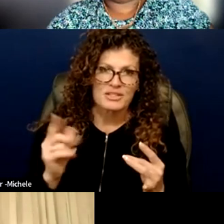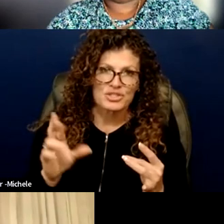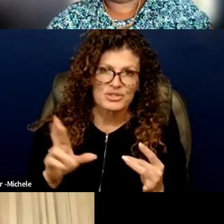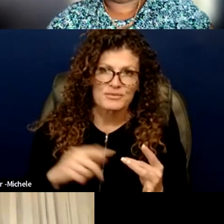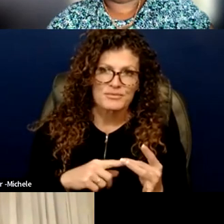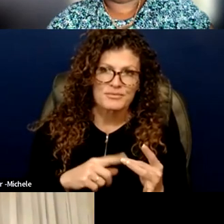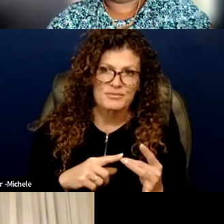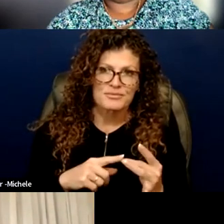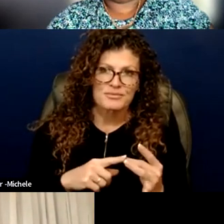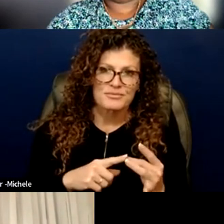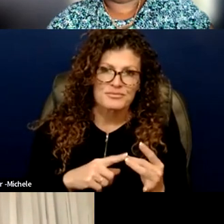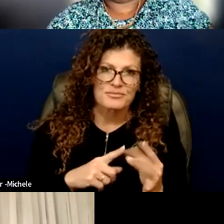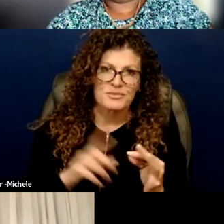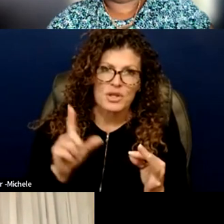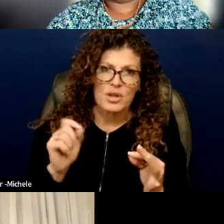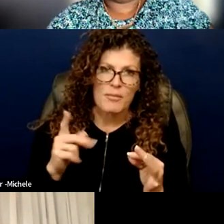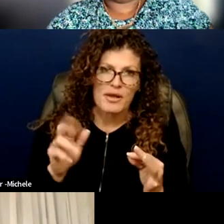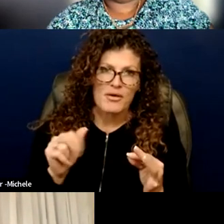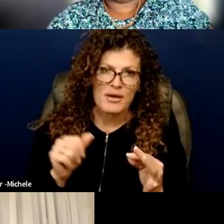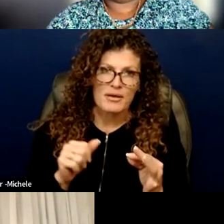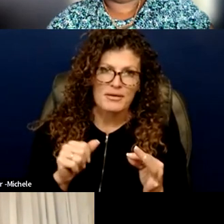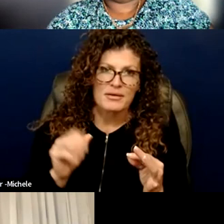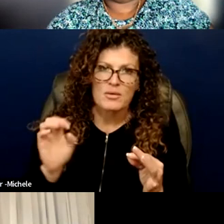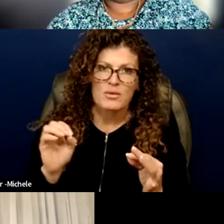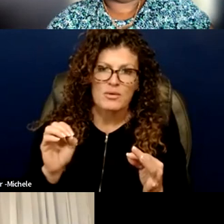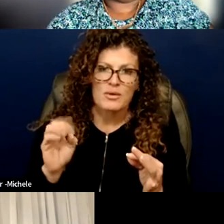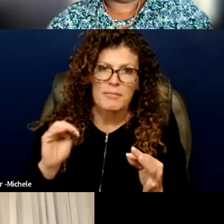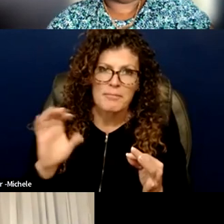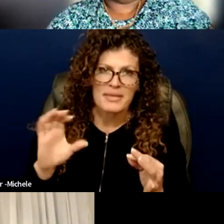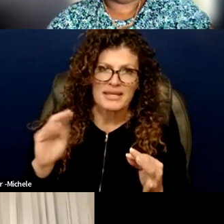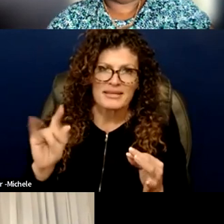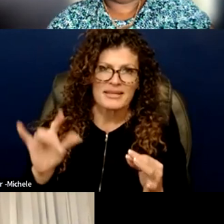Yes. Ms. Lopera? Mr. McNeil?